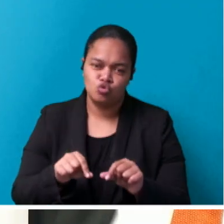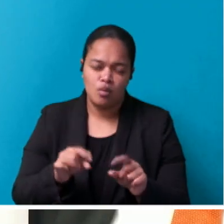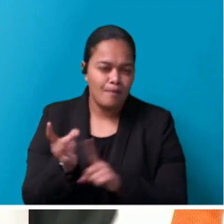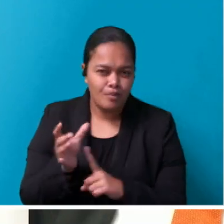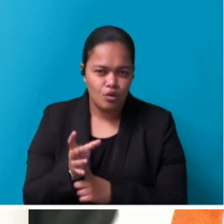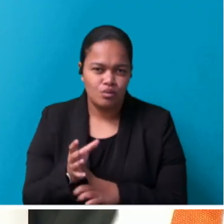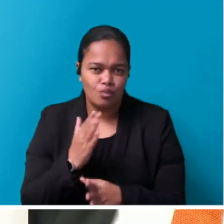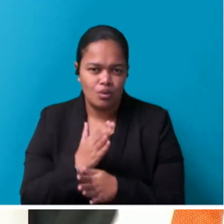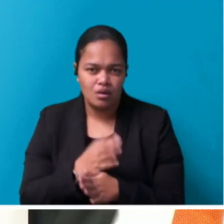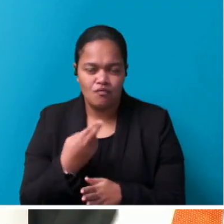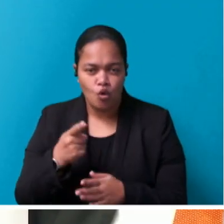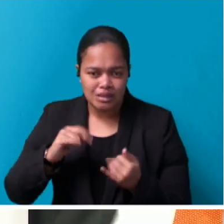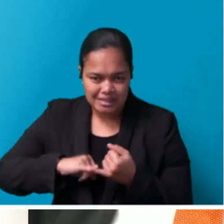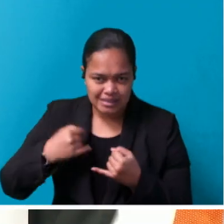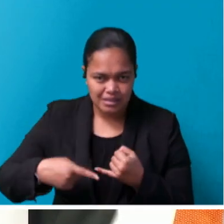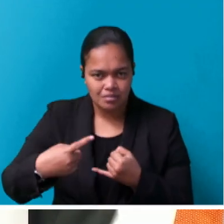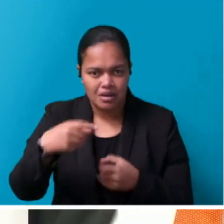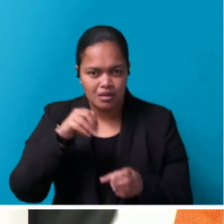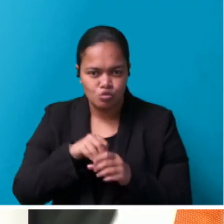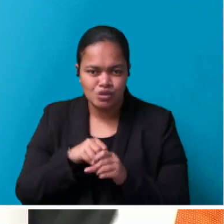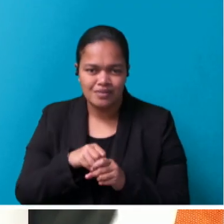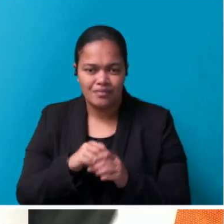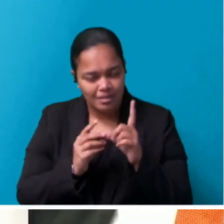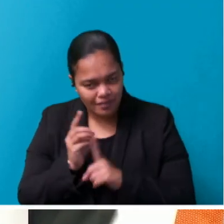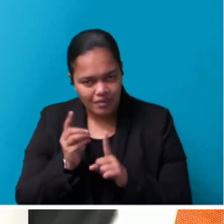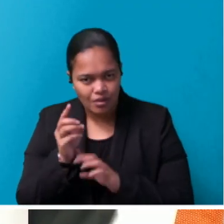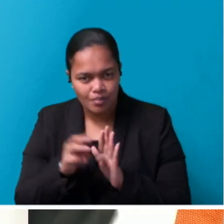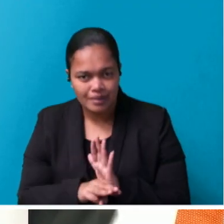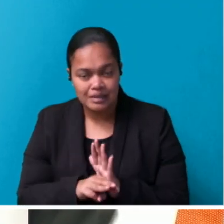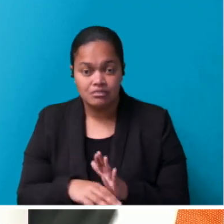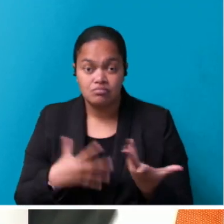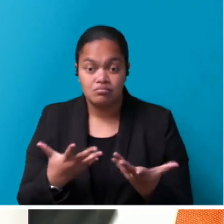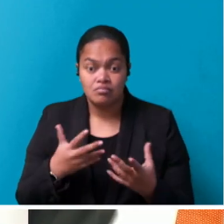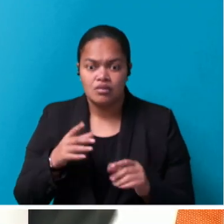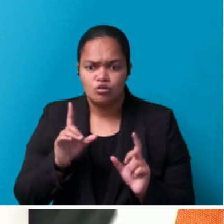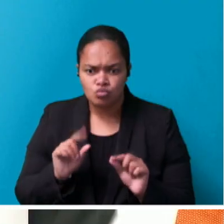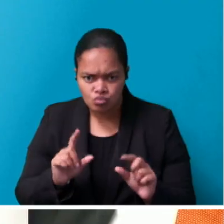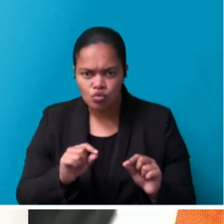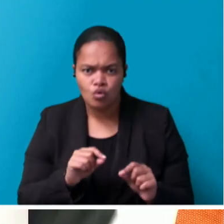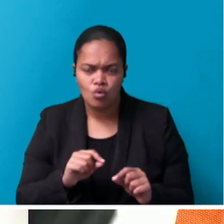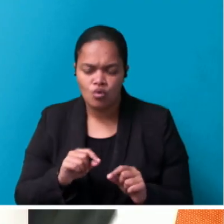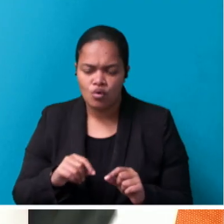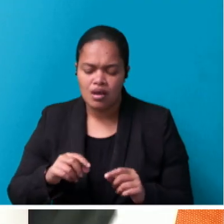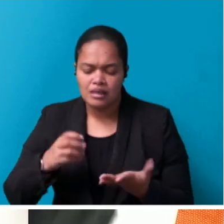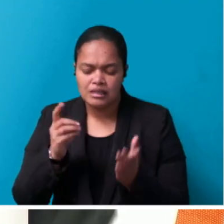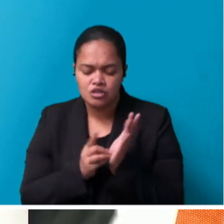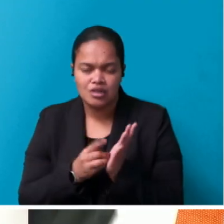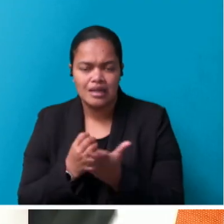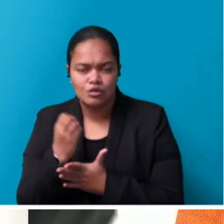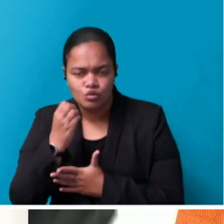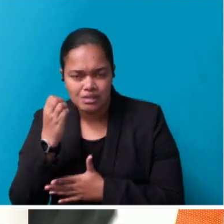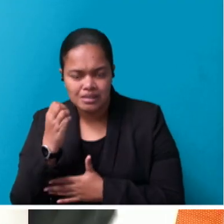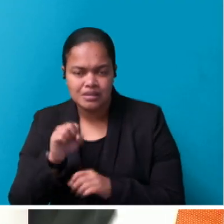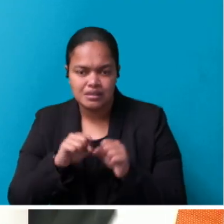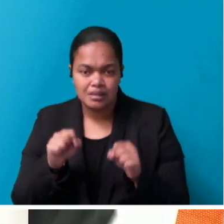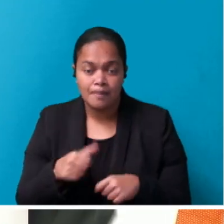for sustainable and inclusive development. By integrating cooperatives into our digital ecosystem, we empower